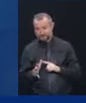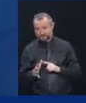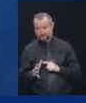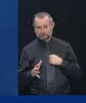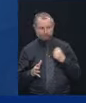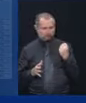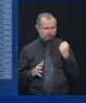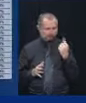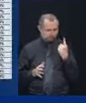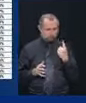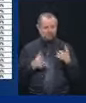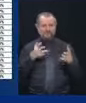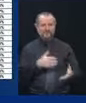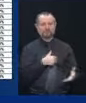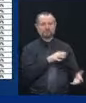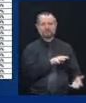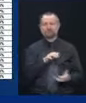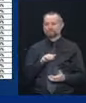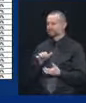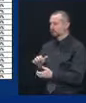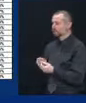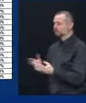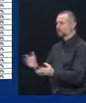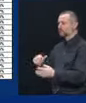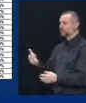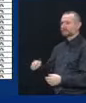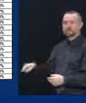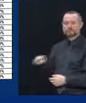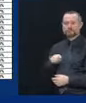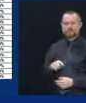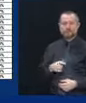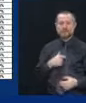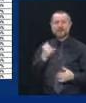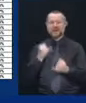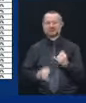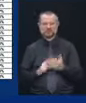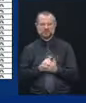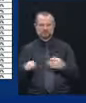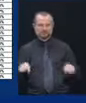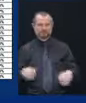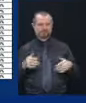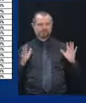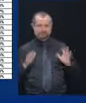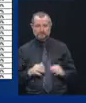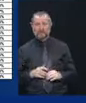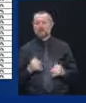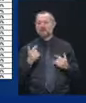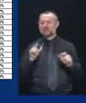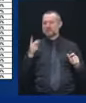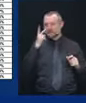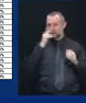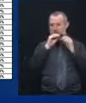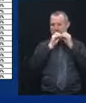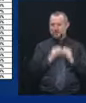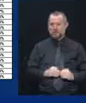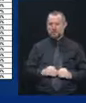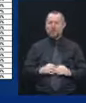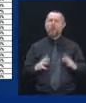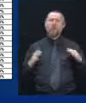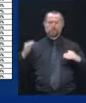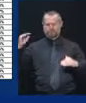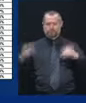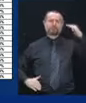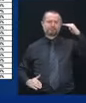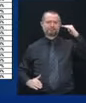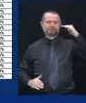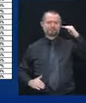it to somebody else. So this is the last week for that. There is still a gross disparity in the high-performing hospitals